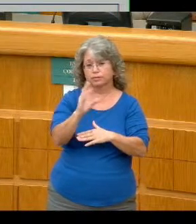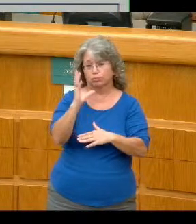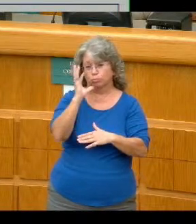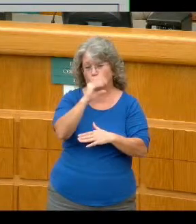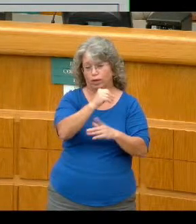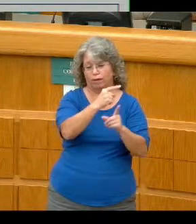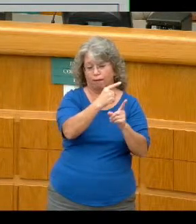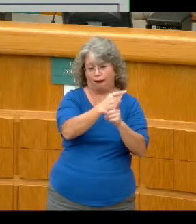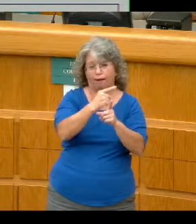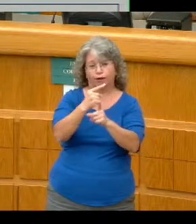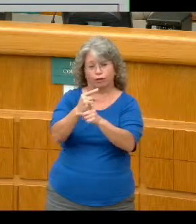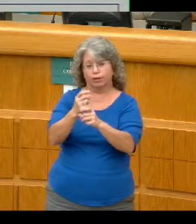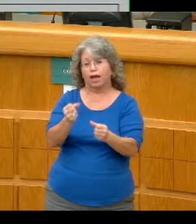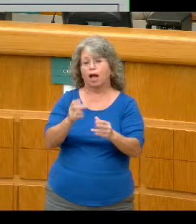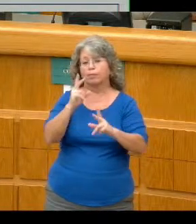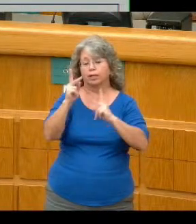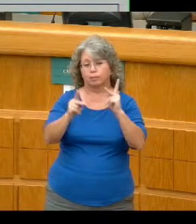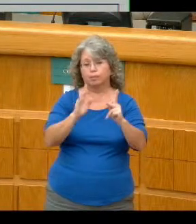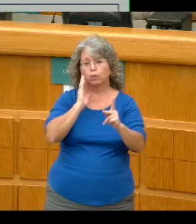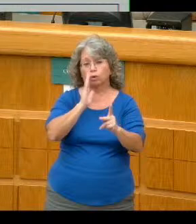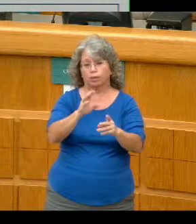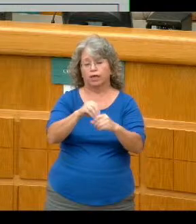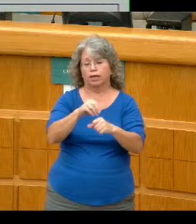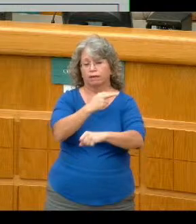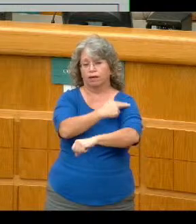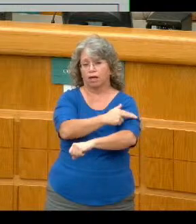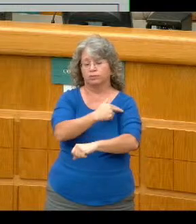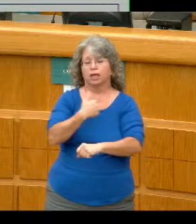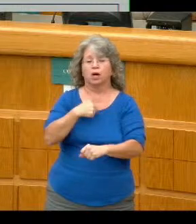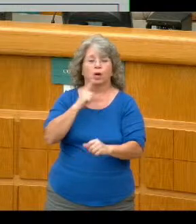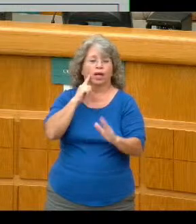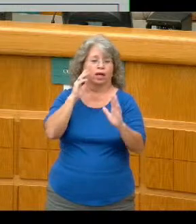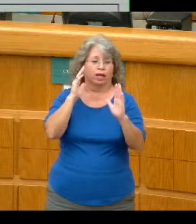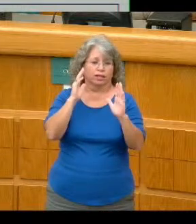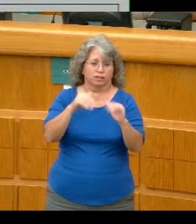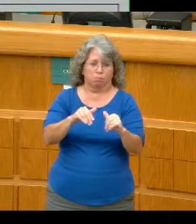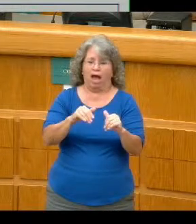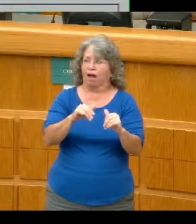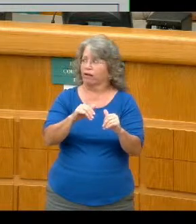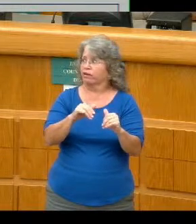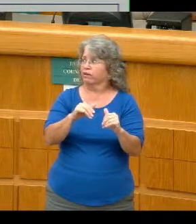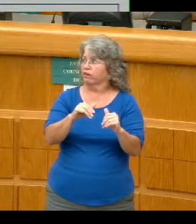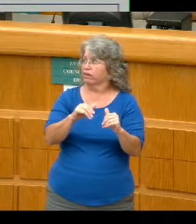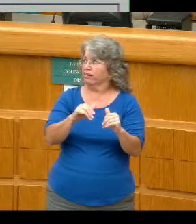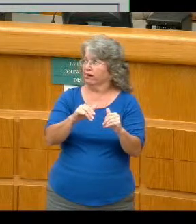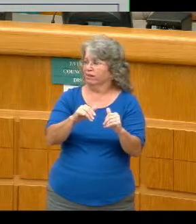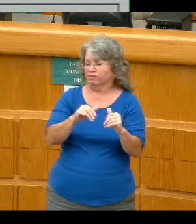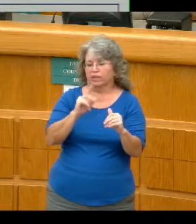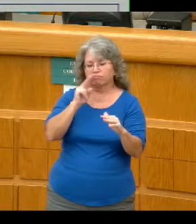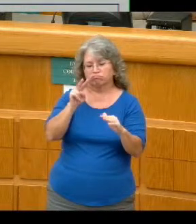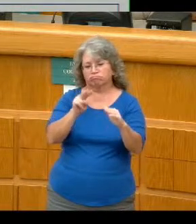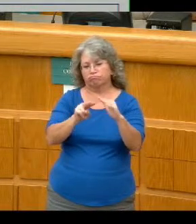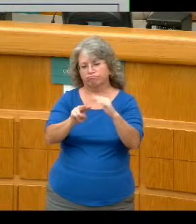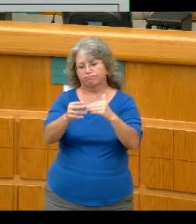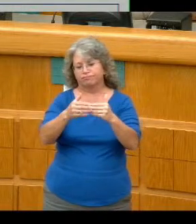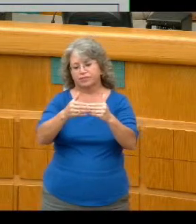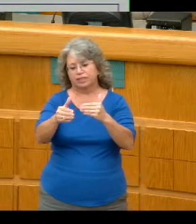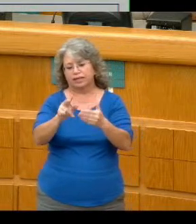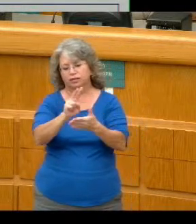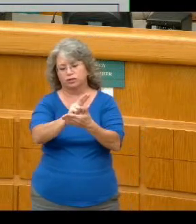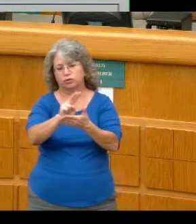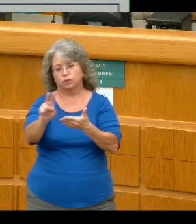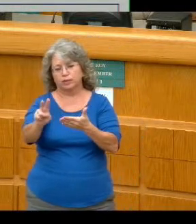basically pretty accurately the amount of people in the hospital right up through today, and we expect that that will continue. We projected out for 2 more